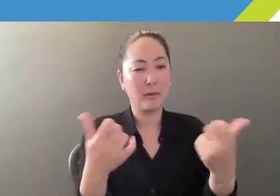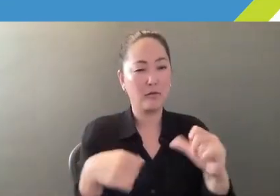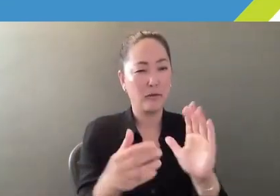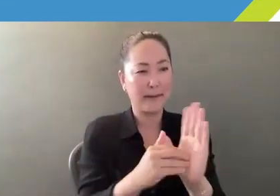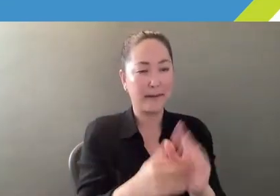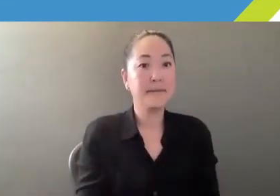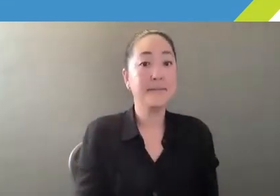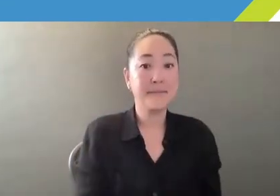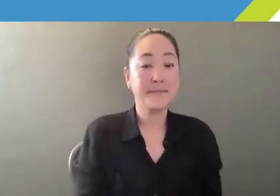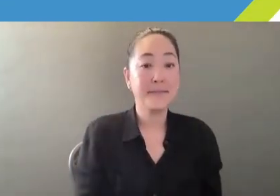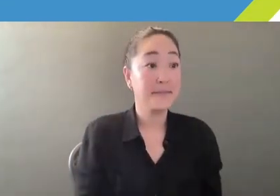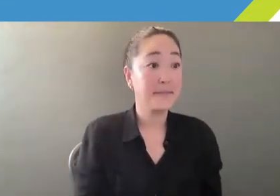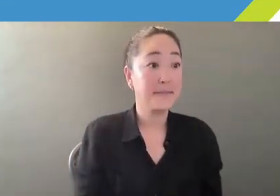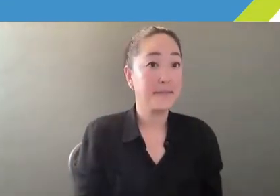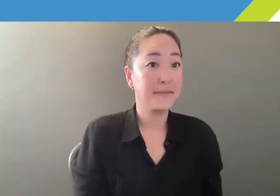that.